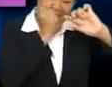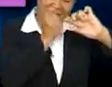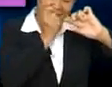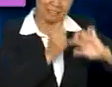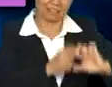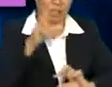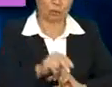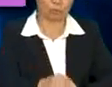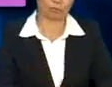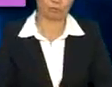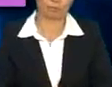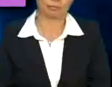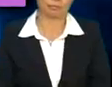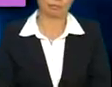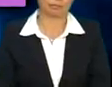No.